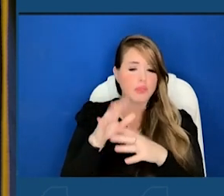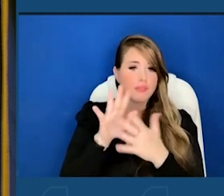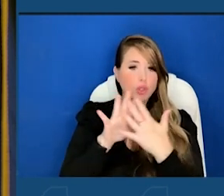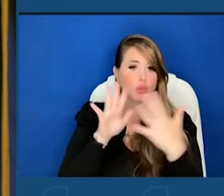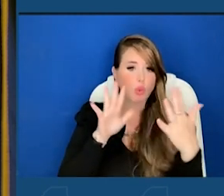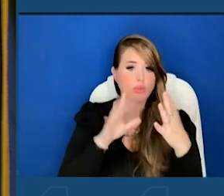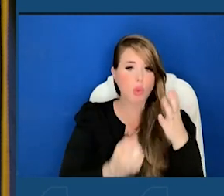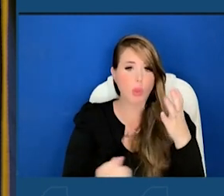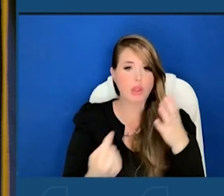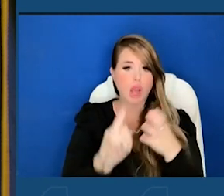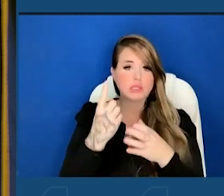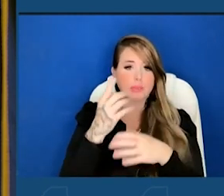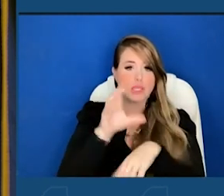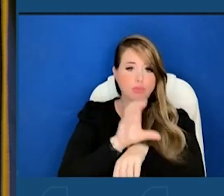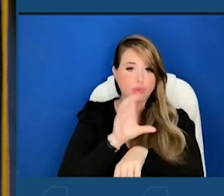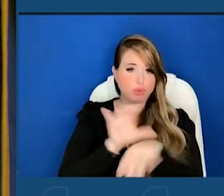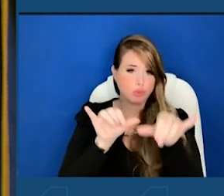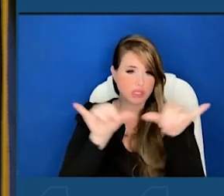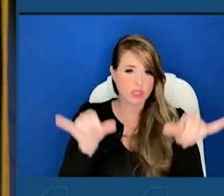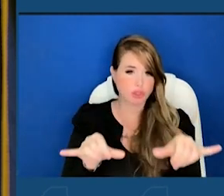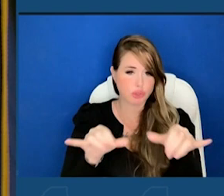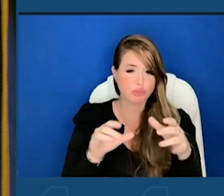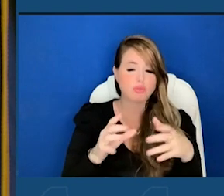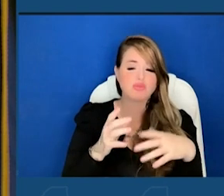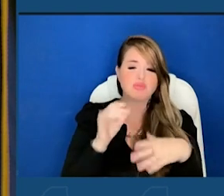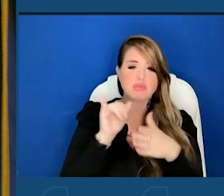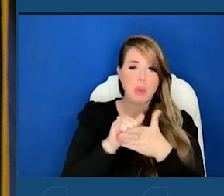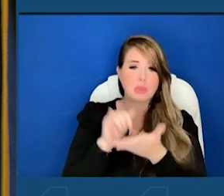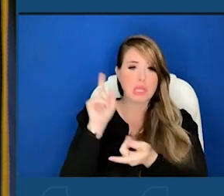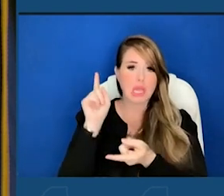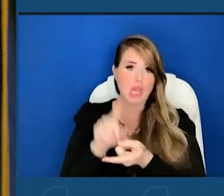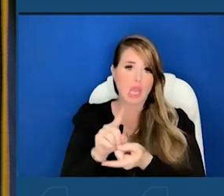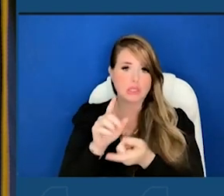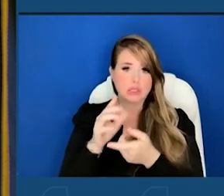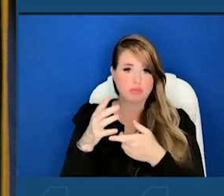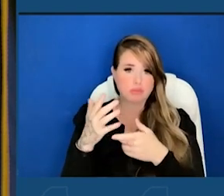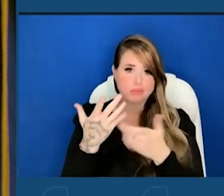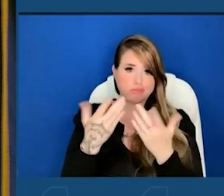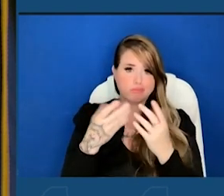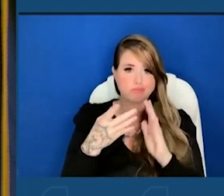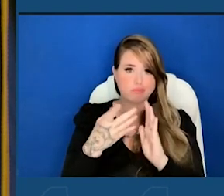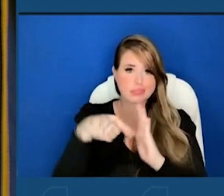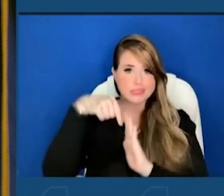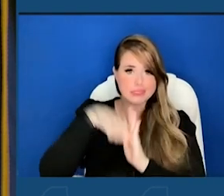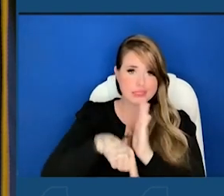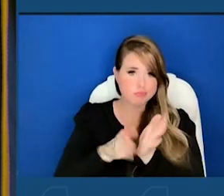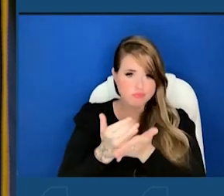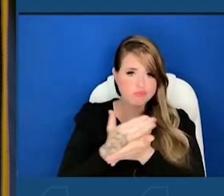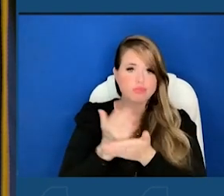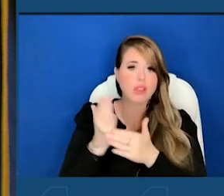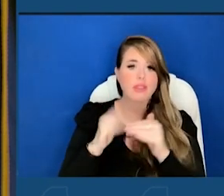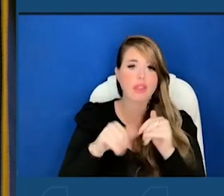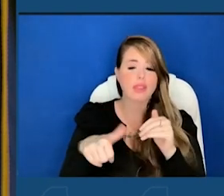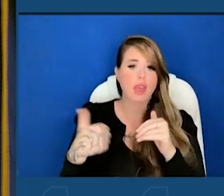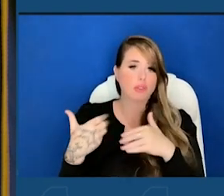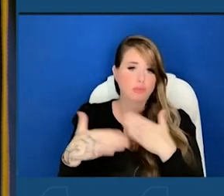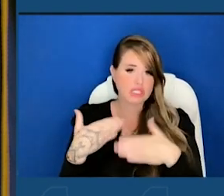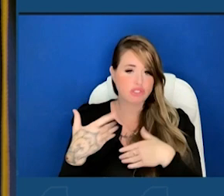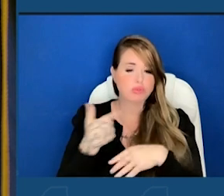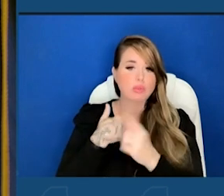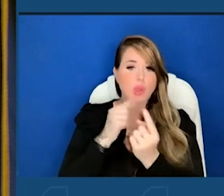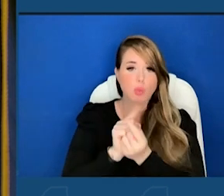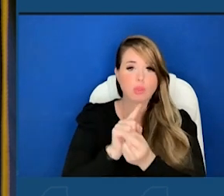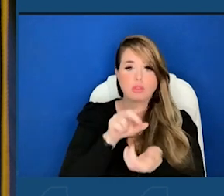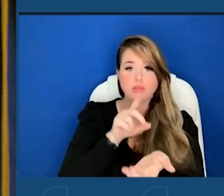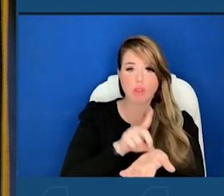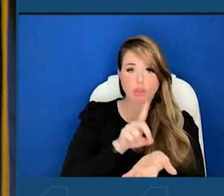computer system that was less invasive as opposed to having the procedure done. So then I met Dr. James Hayward, who